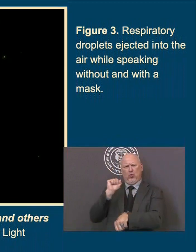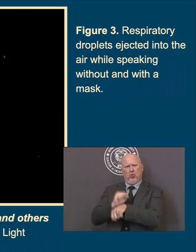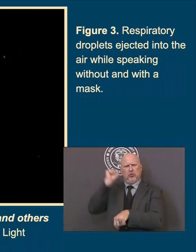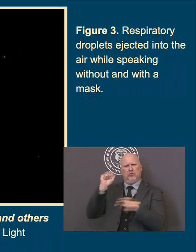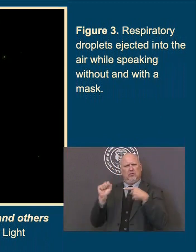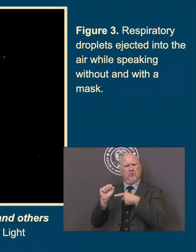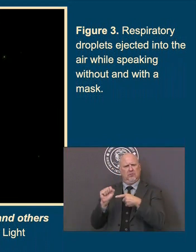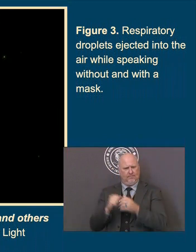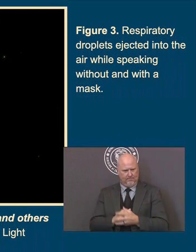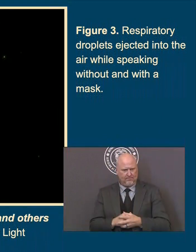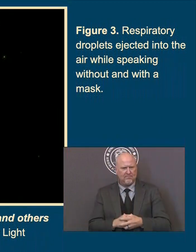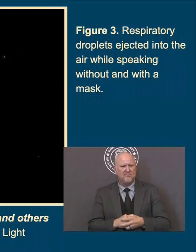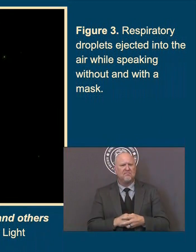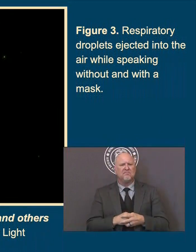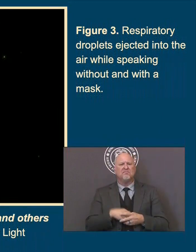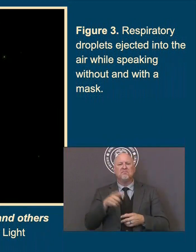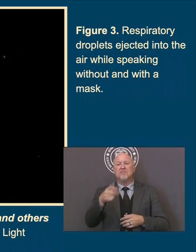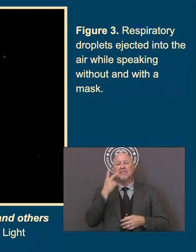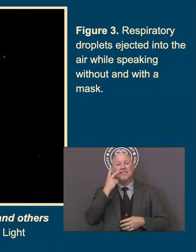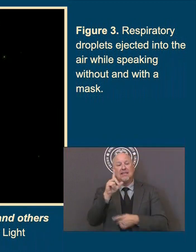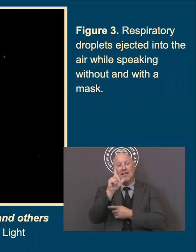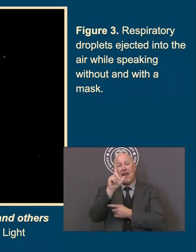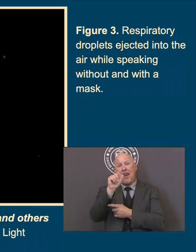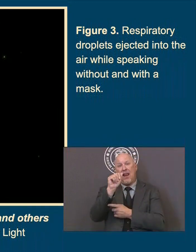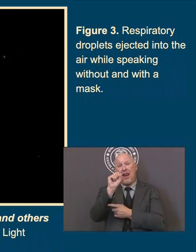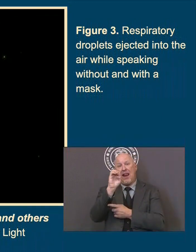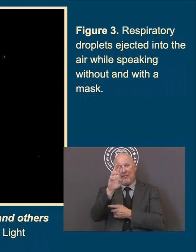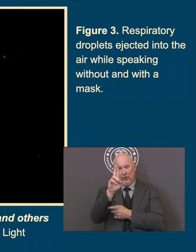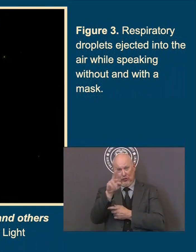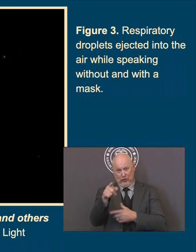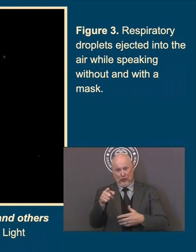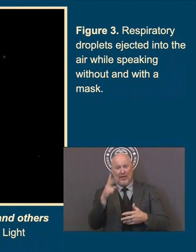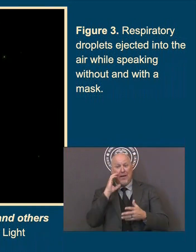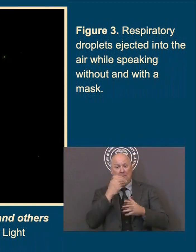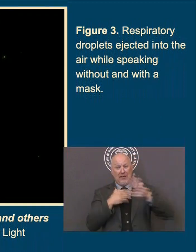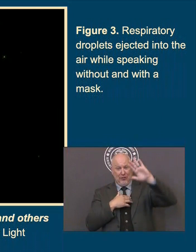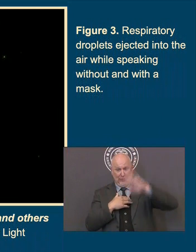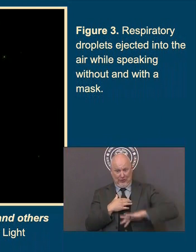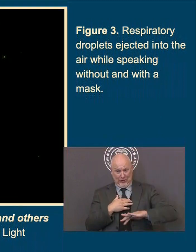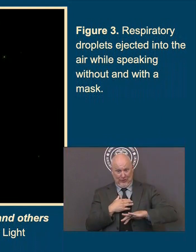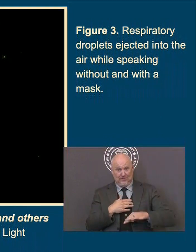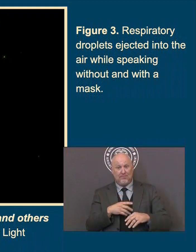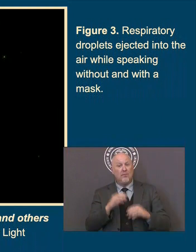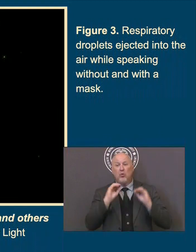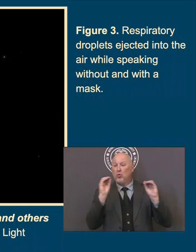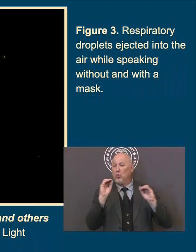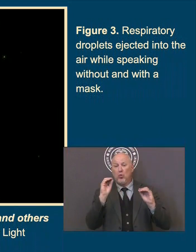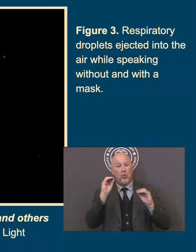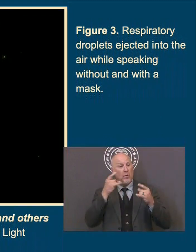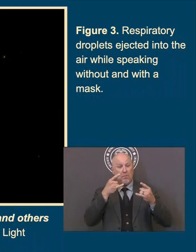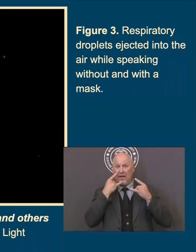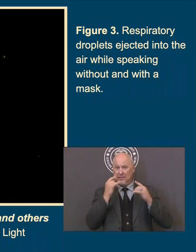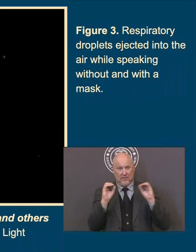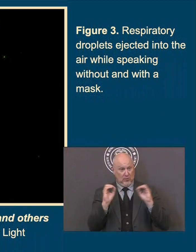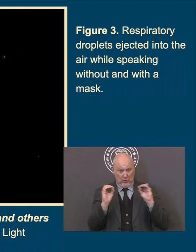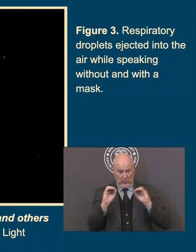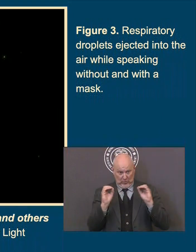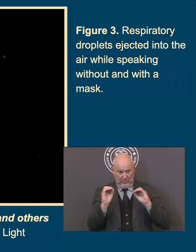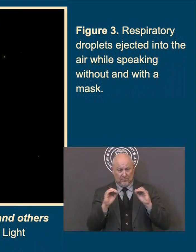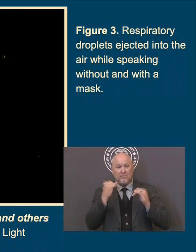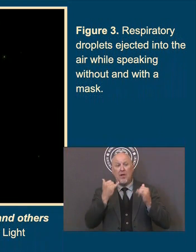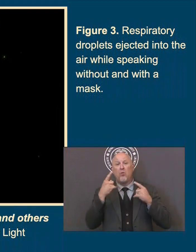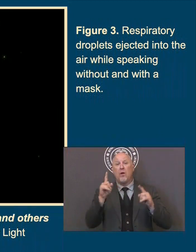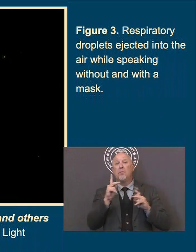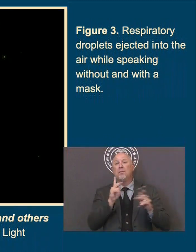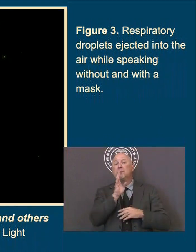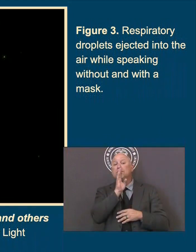face. When someone is speaking, many tiny droplets are ejected out of their mouth, and the breath of air